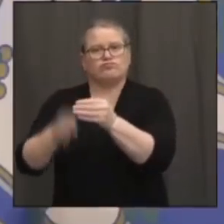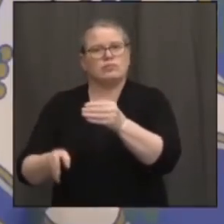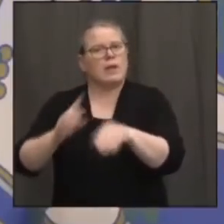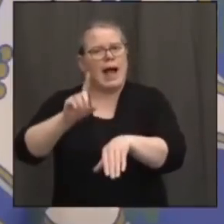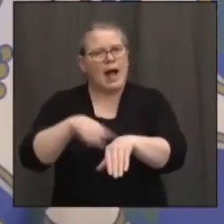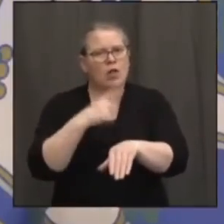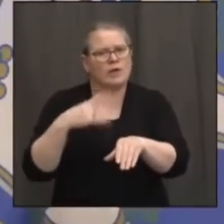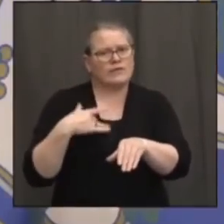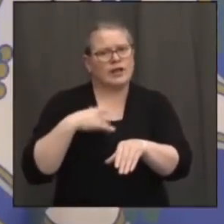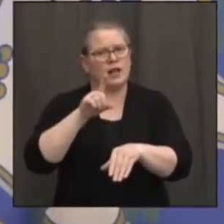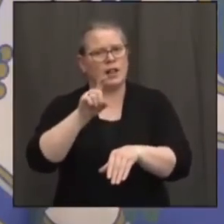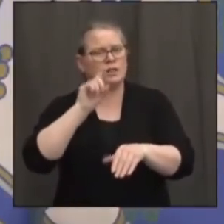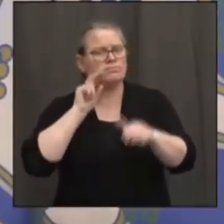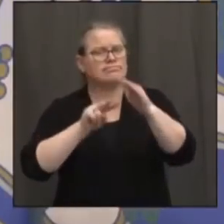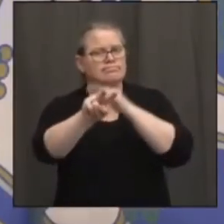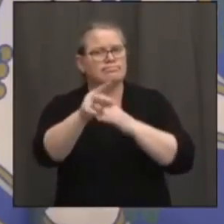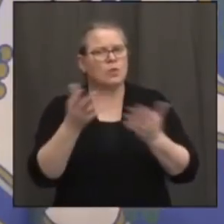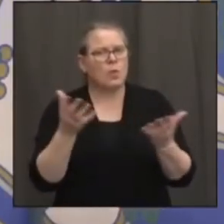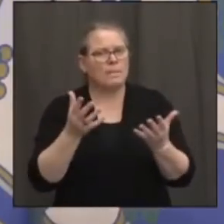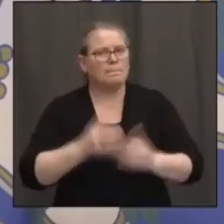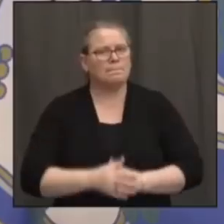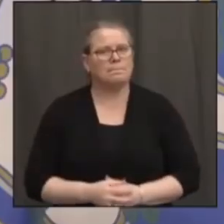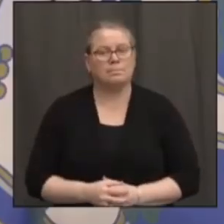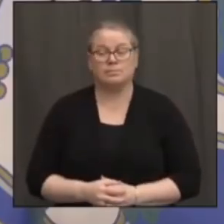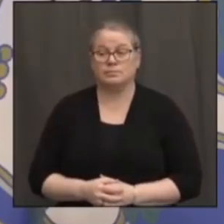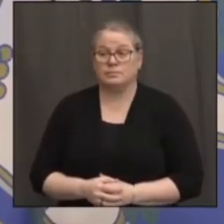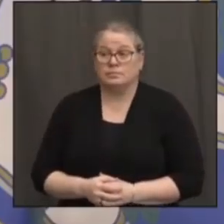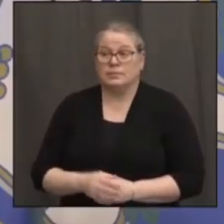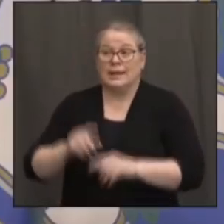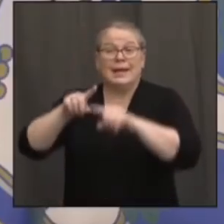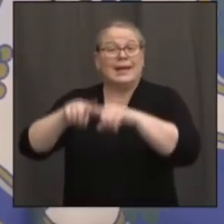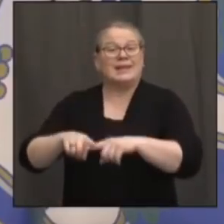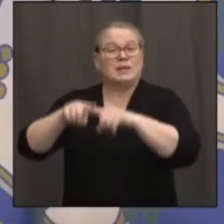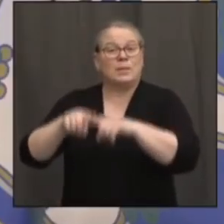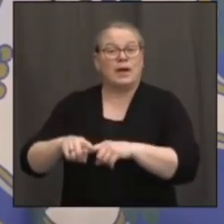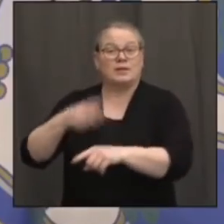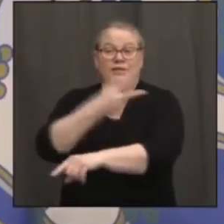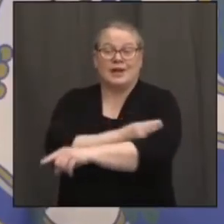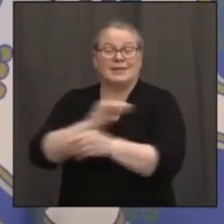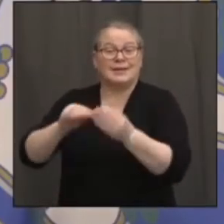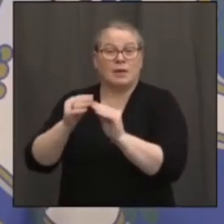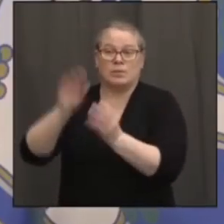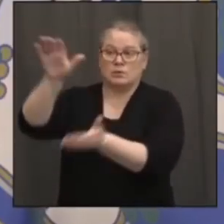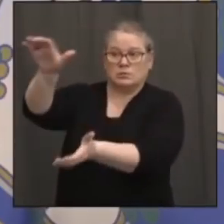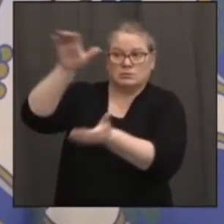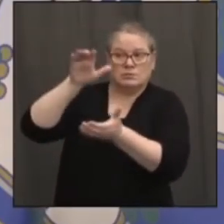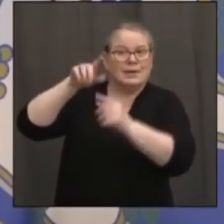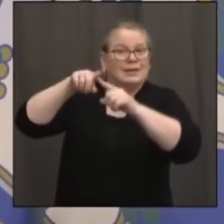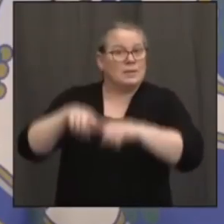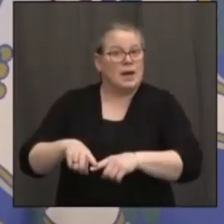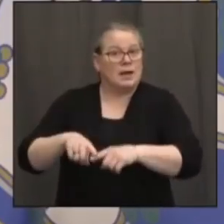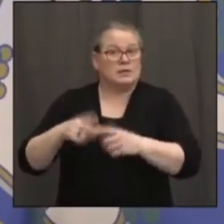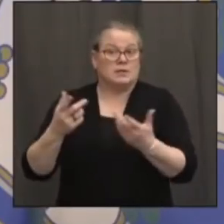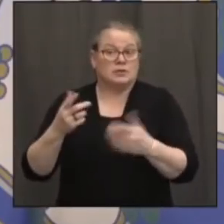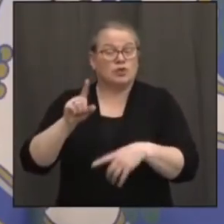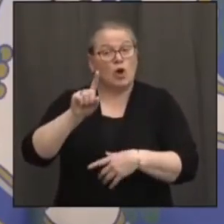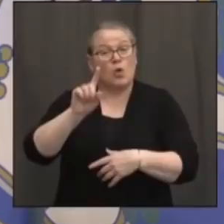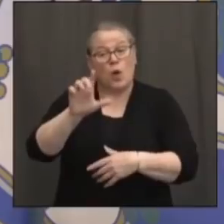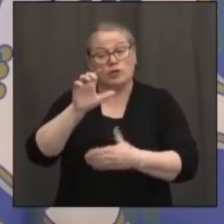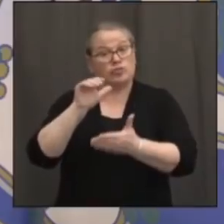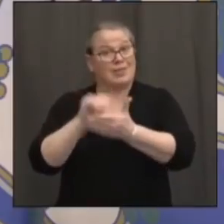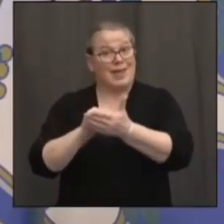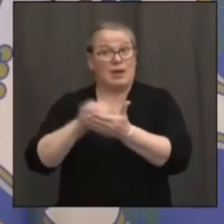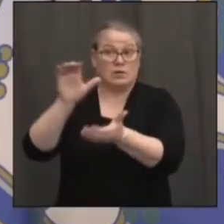It depends, obviously, on the number of vaccines we got, but let's assume we're going to be able to ramp up slowly from, 100,000